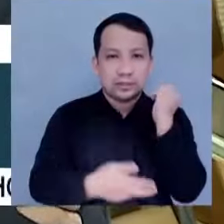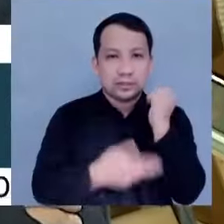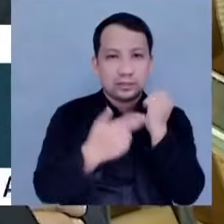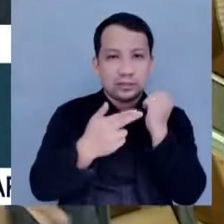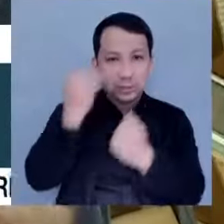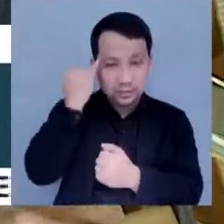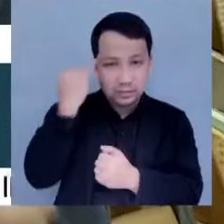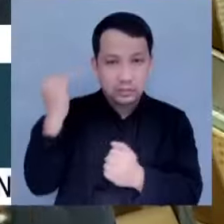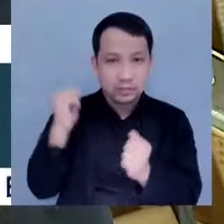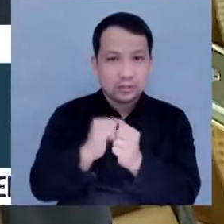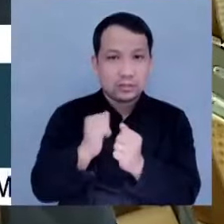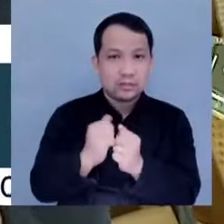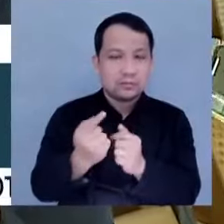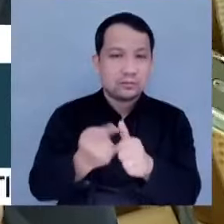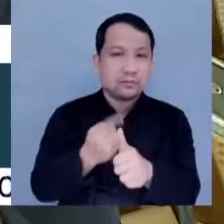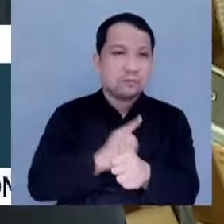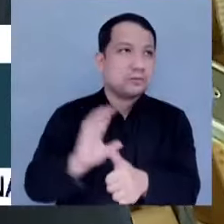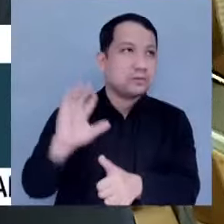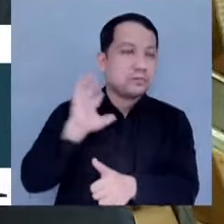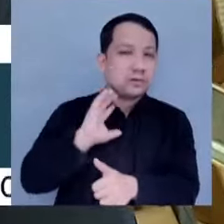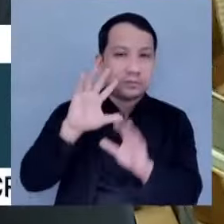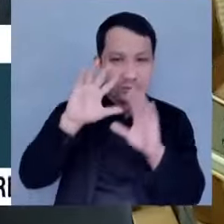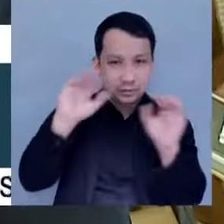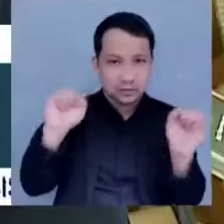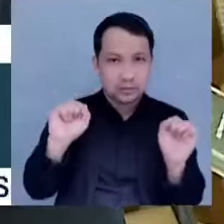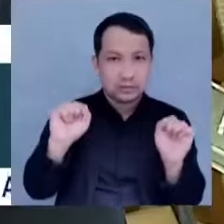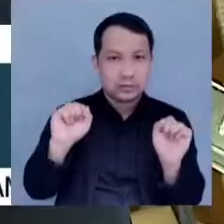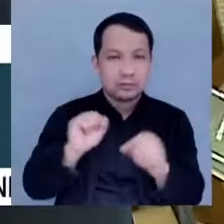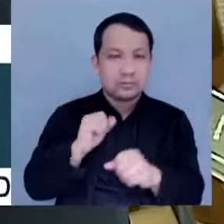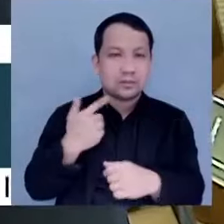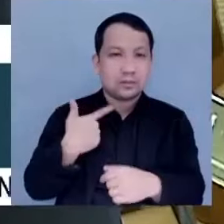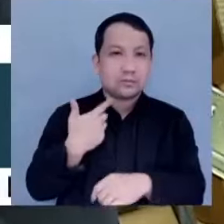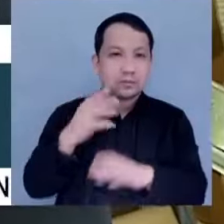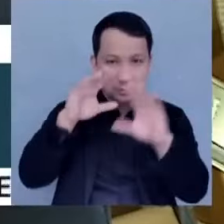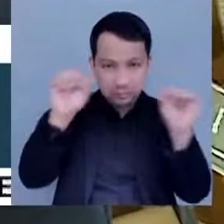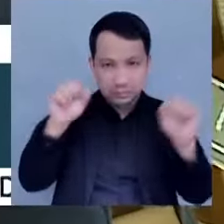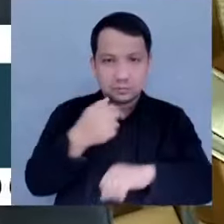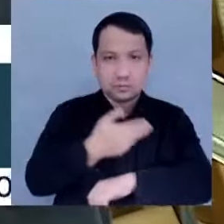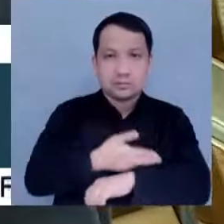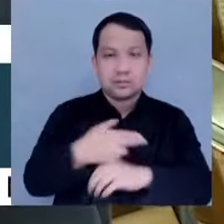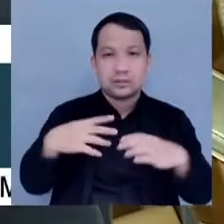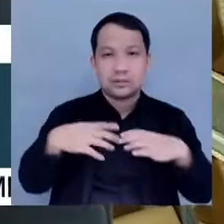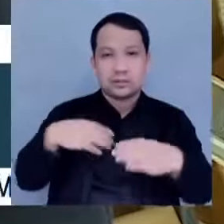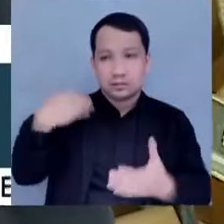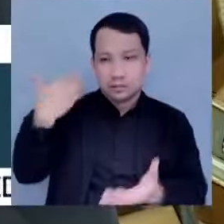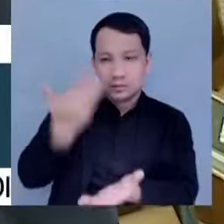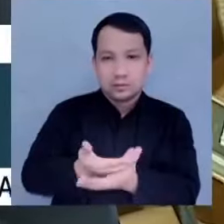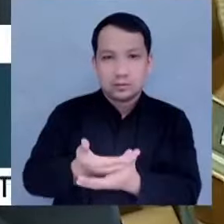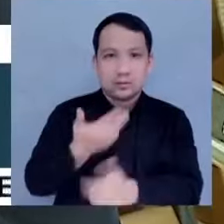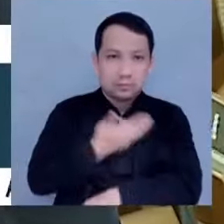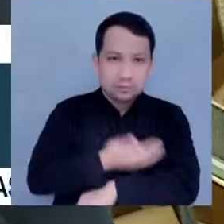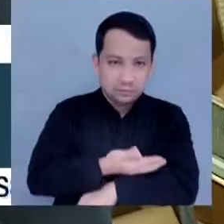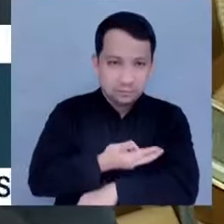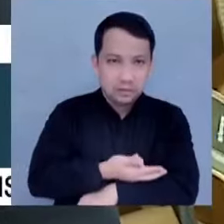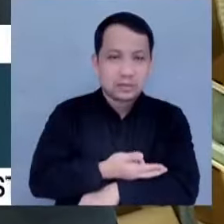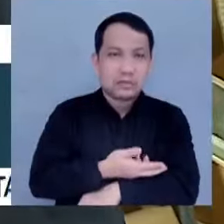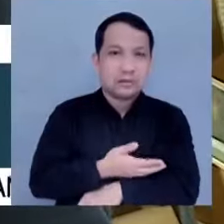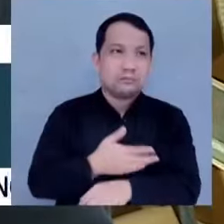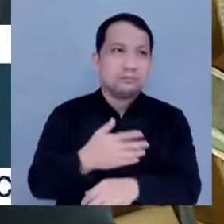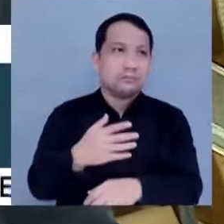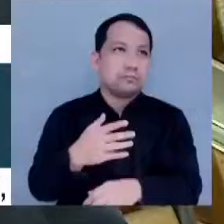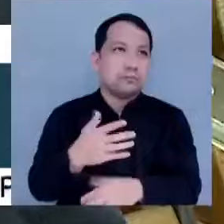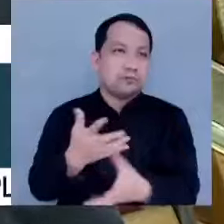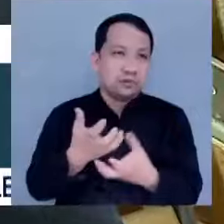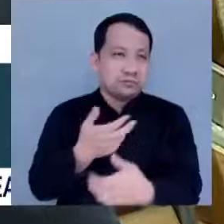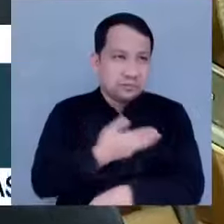the beginning, so the presidents can relax. Sabi niya, siyempre, pagdating ni presidente, pagod siya, parang gusto lang niya